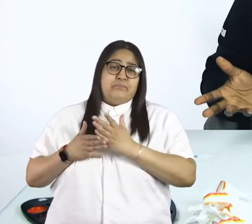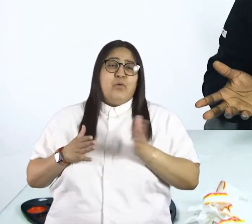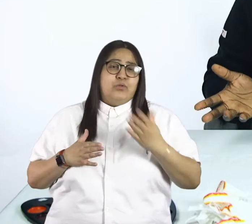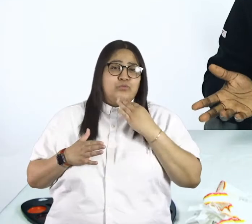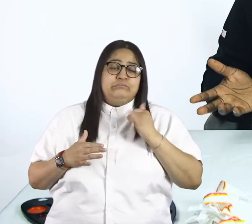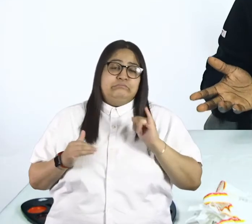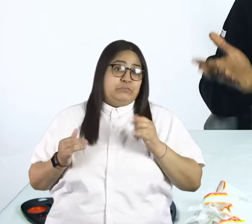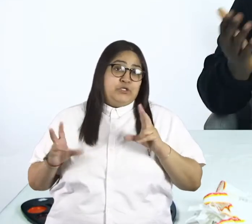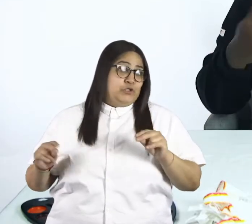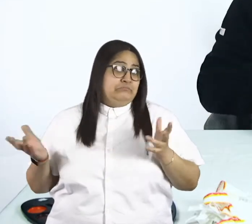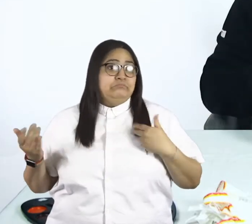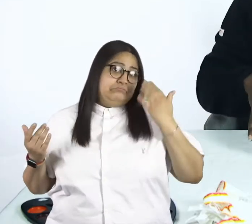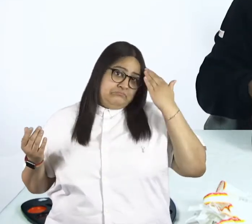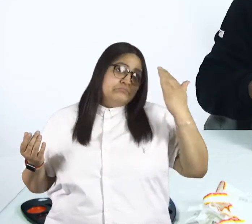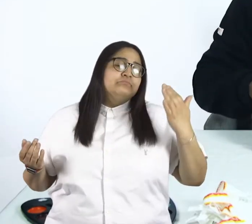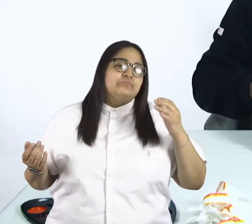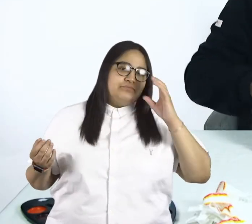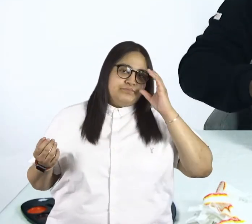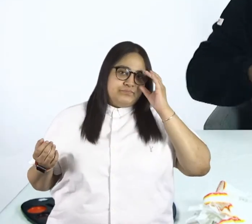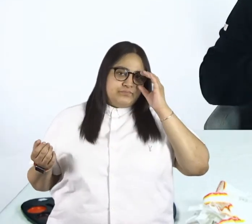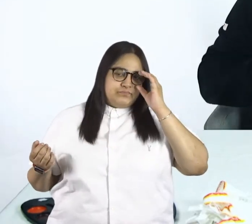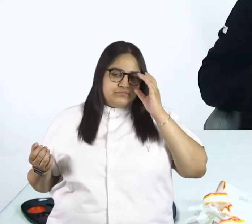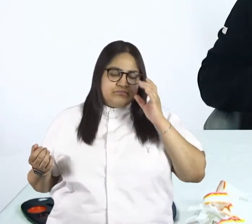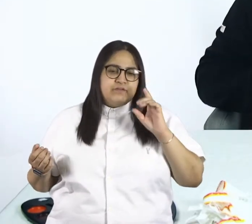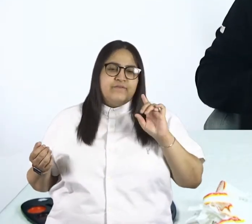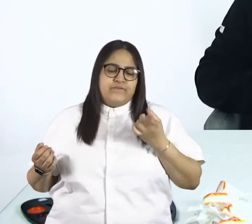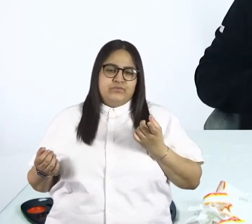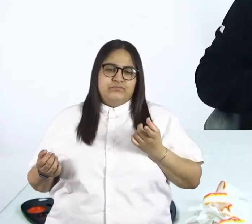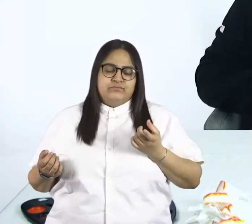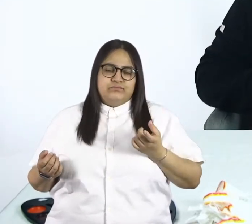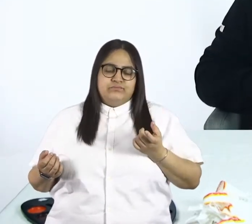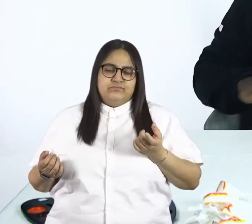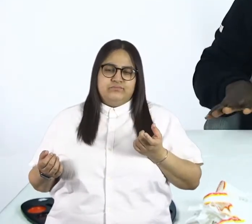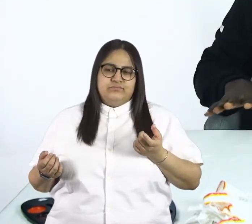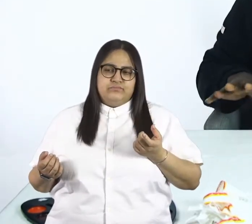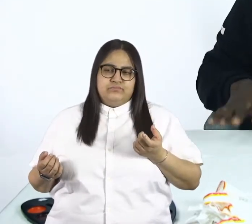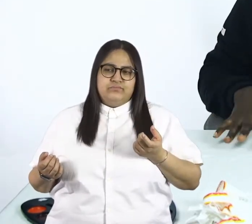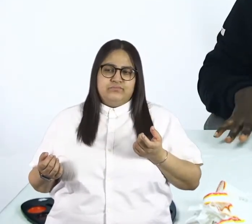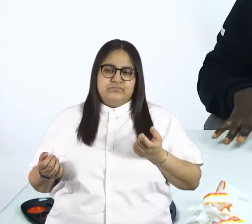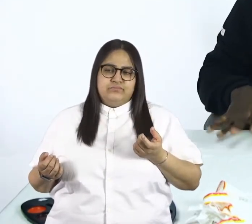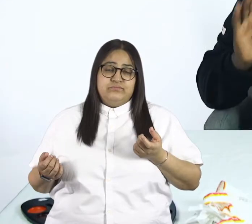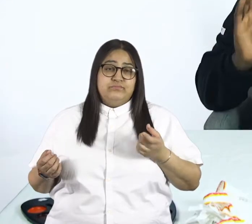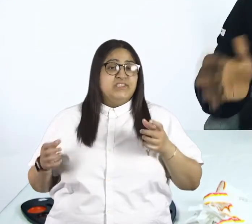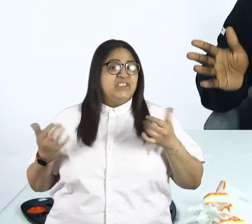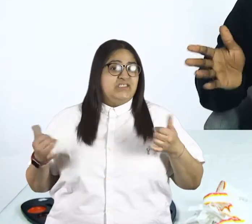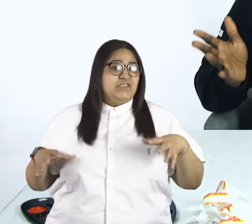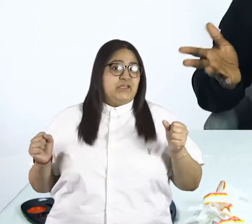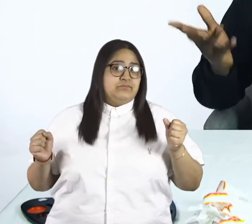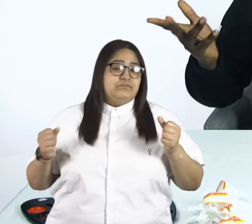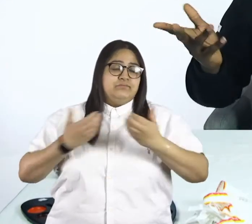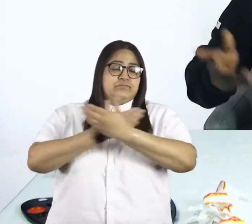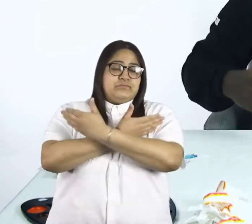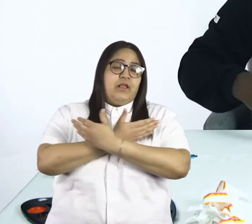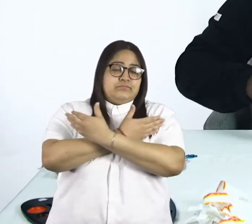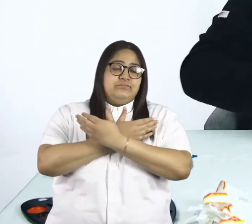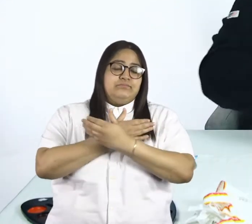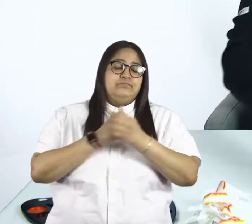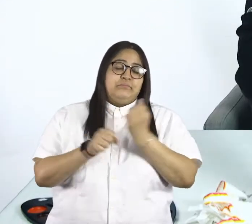use to apply to your t-shirt. So let's get into making our amazing